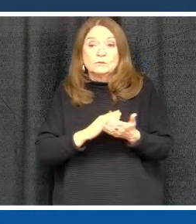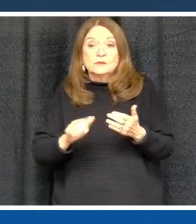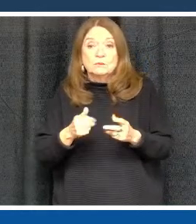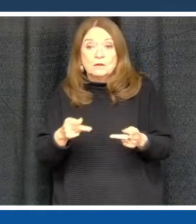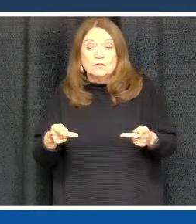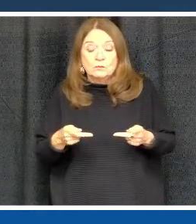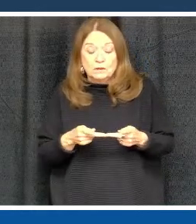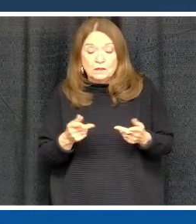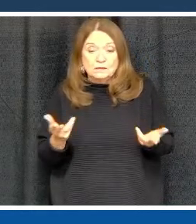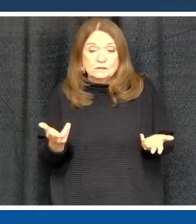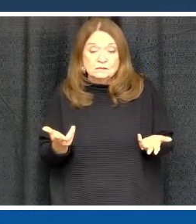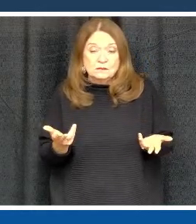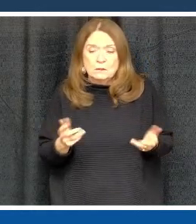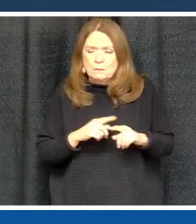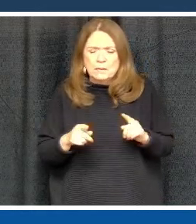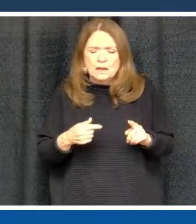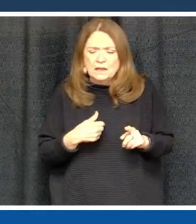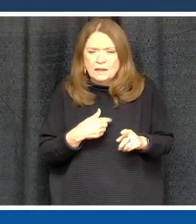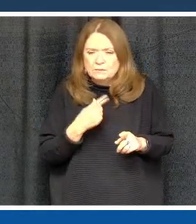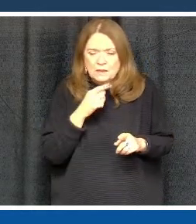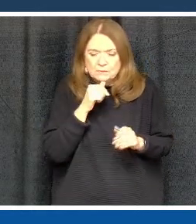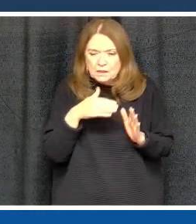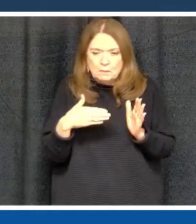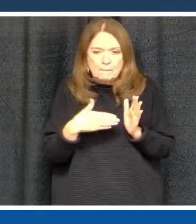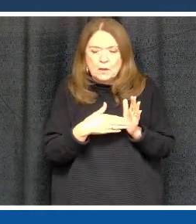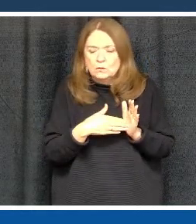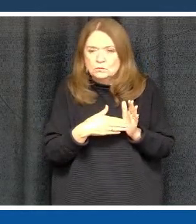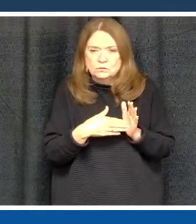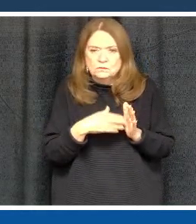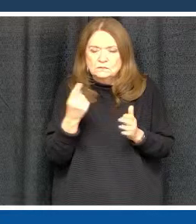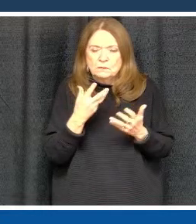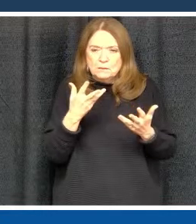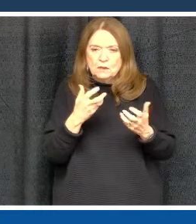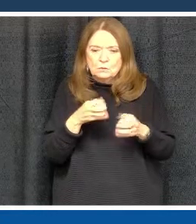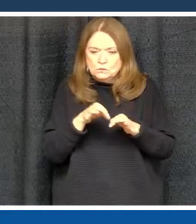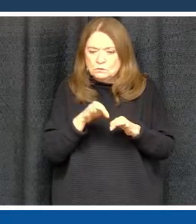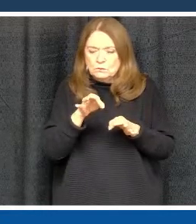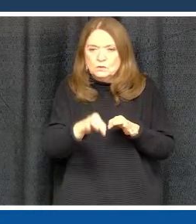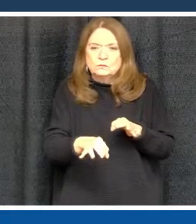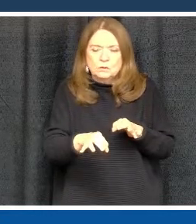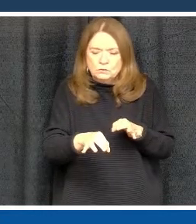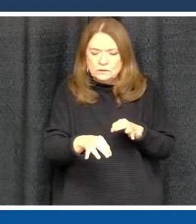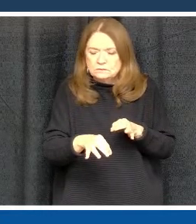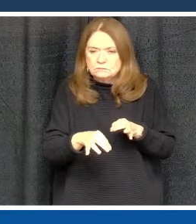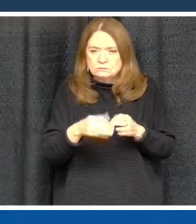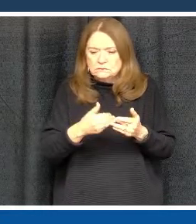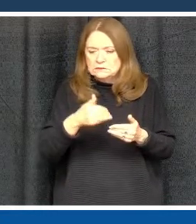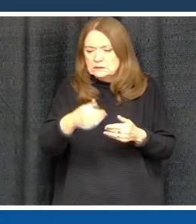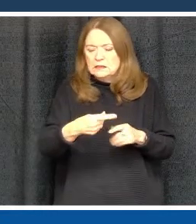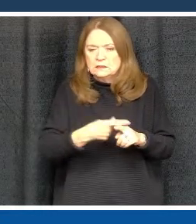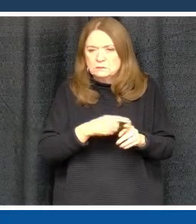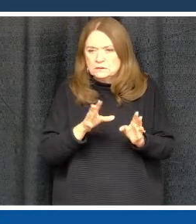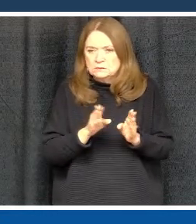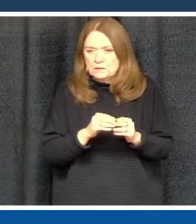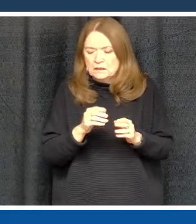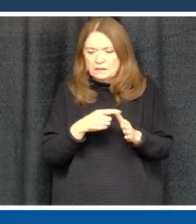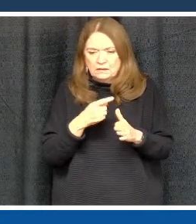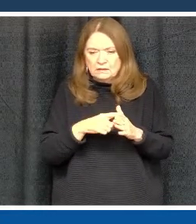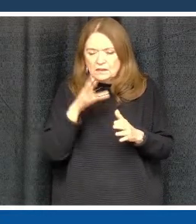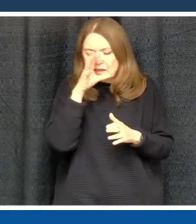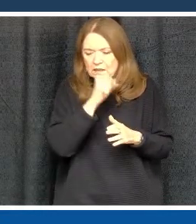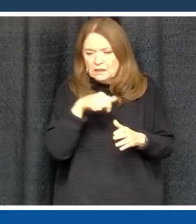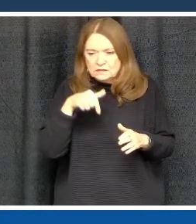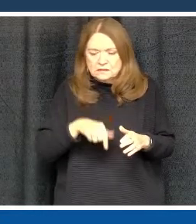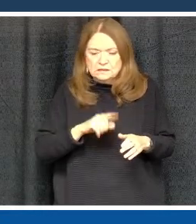place. But I'm saying I'm not opposed if somebody wants to postpone it at next month's meeting. And I guess this is just